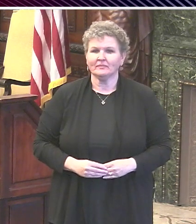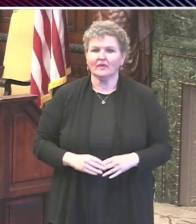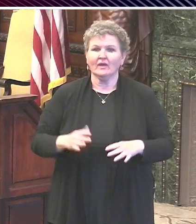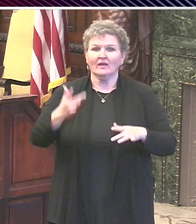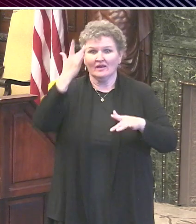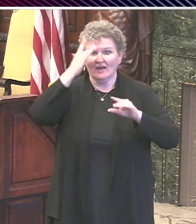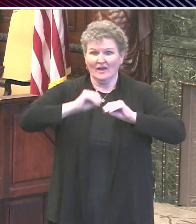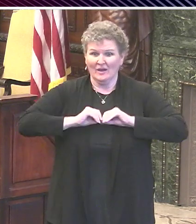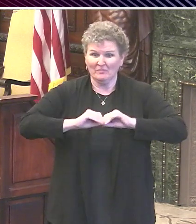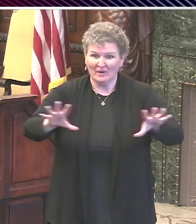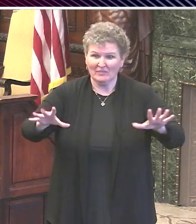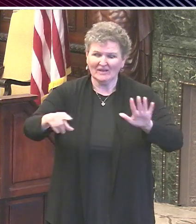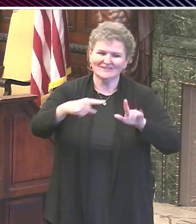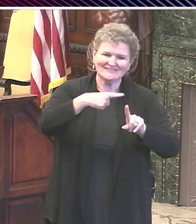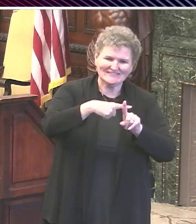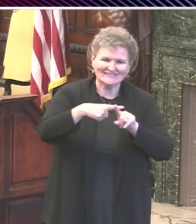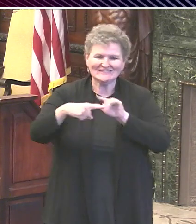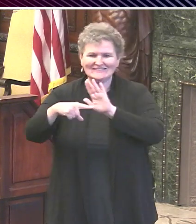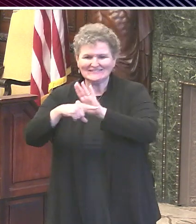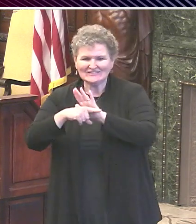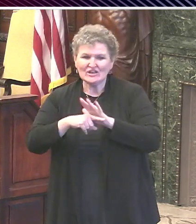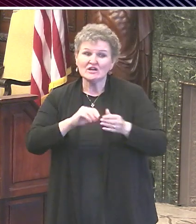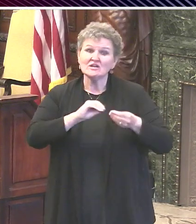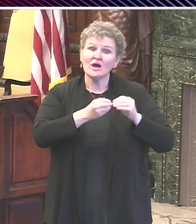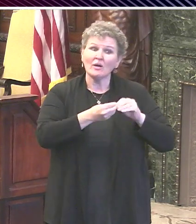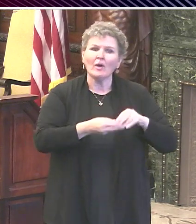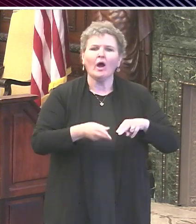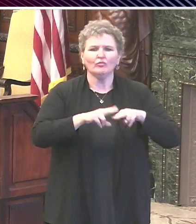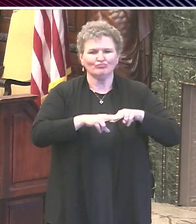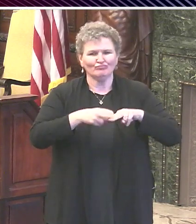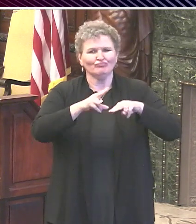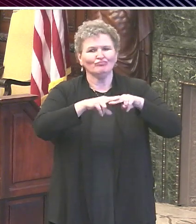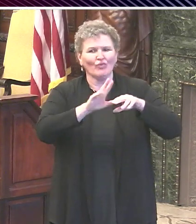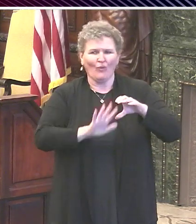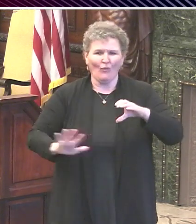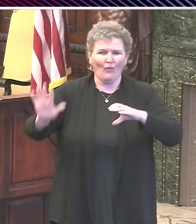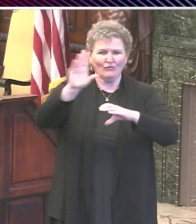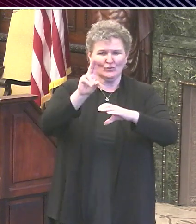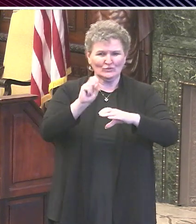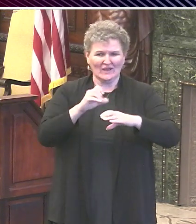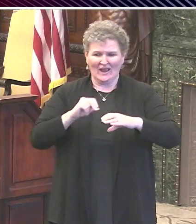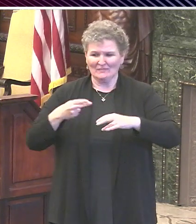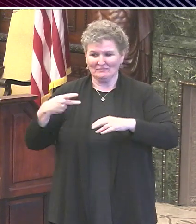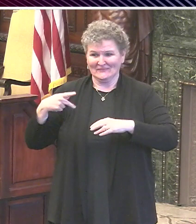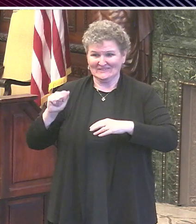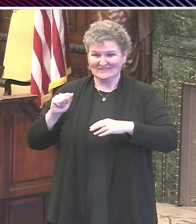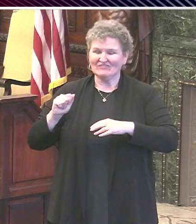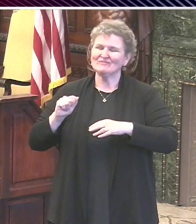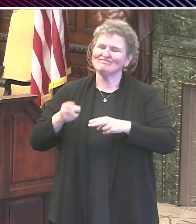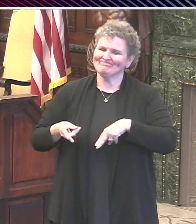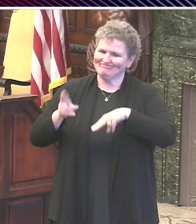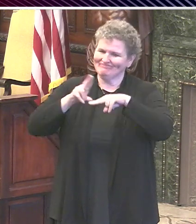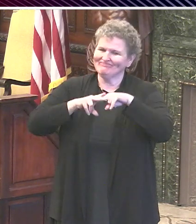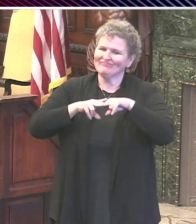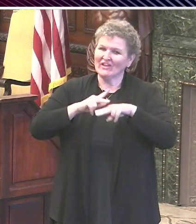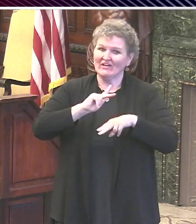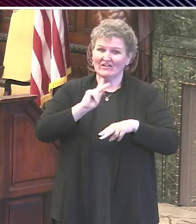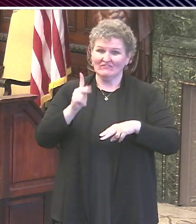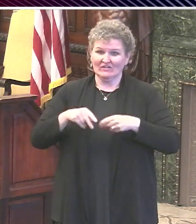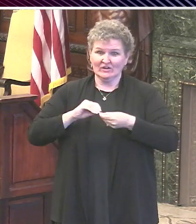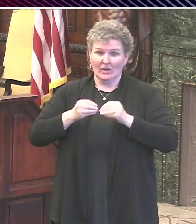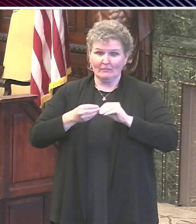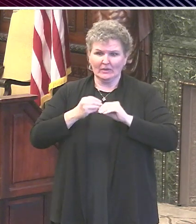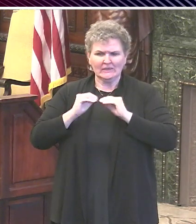Case counts continue to rise nationally and in Pennsylvania as a whole. Here in Philadelphia, our daily case counts over the past week have been